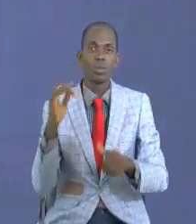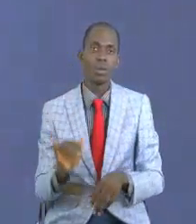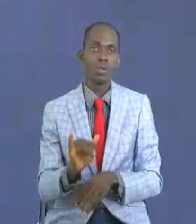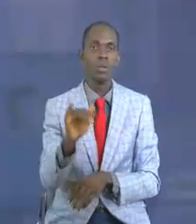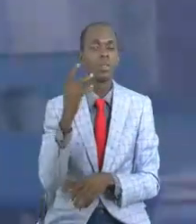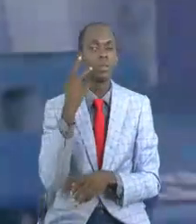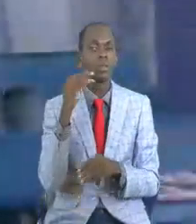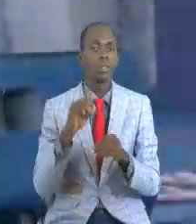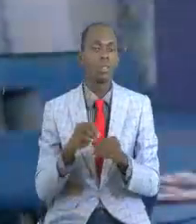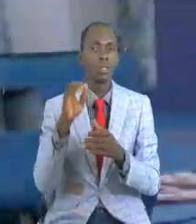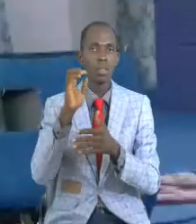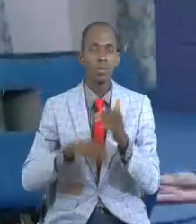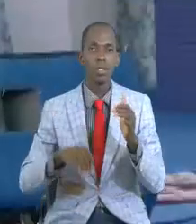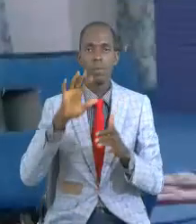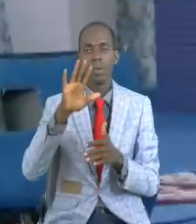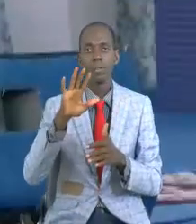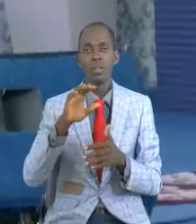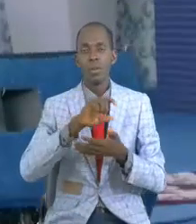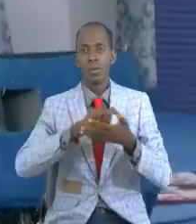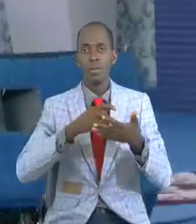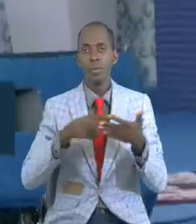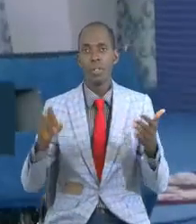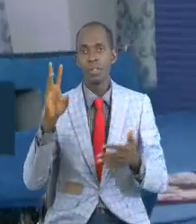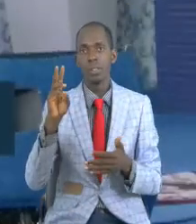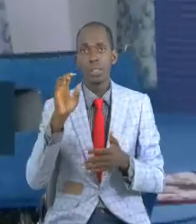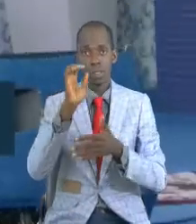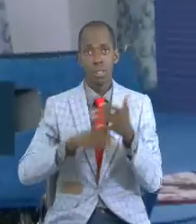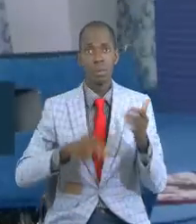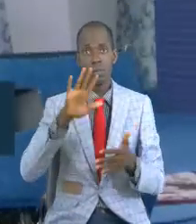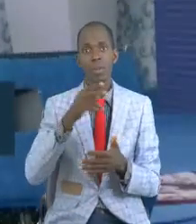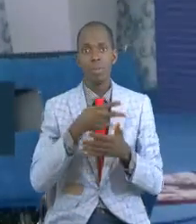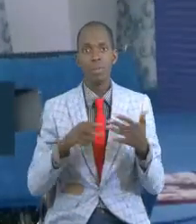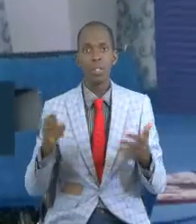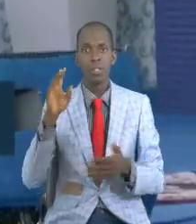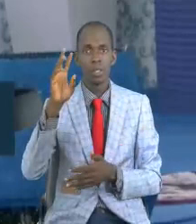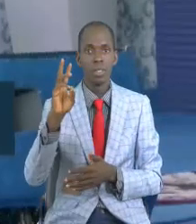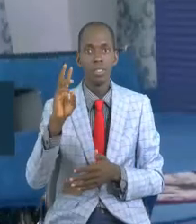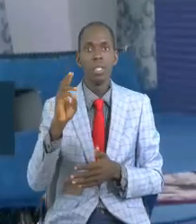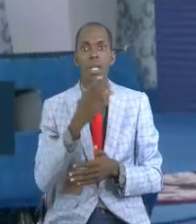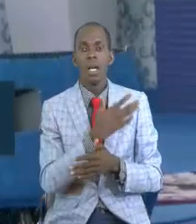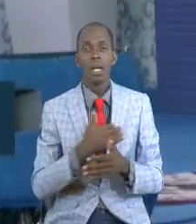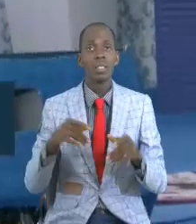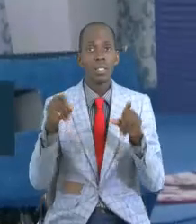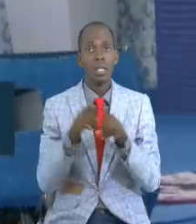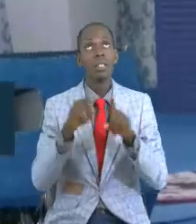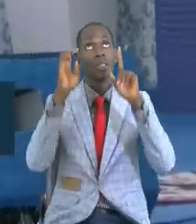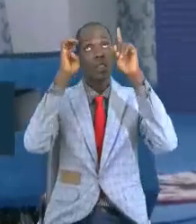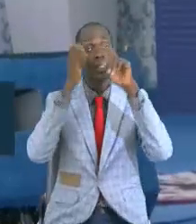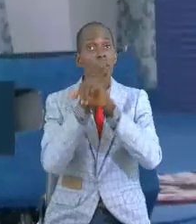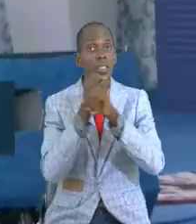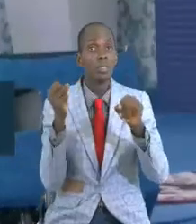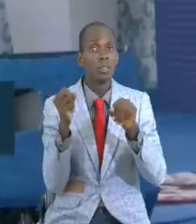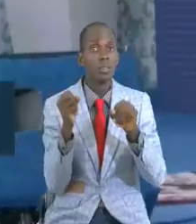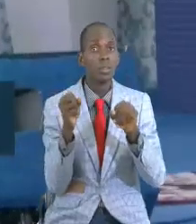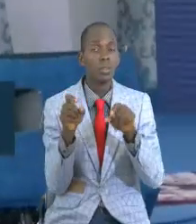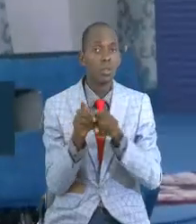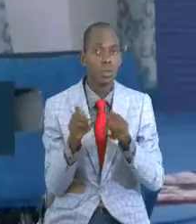5 number six chapter 5 verse 6 it says as he says also in another place